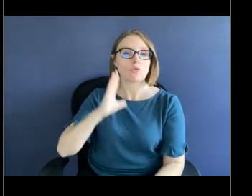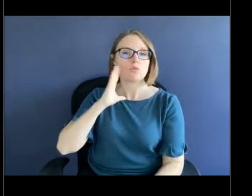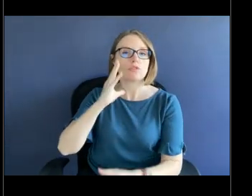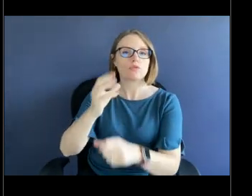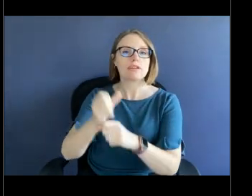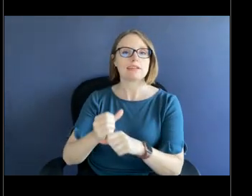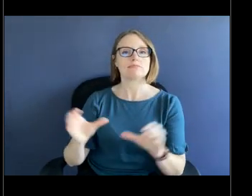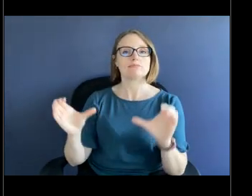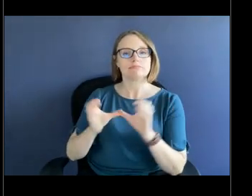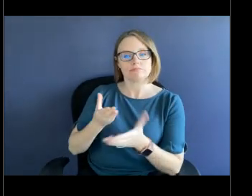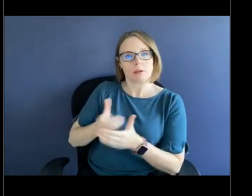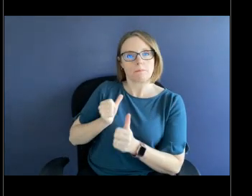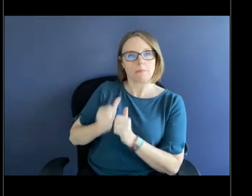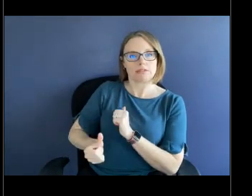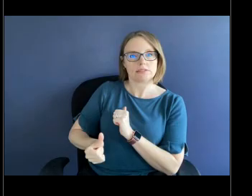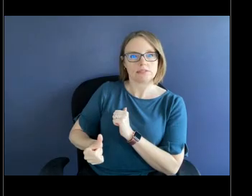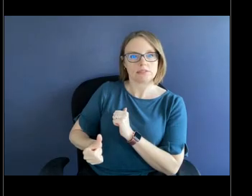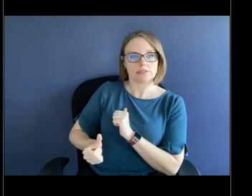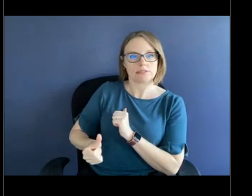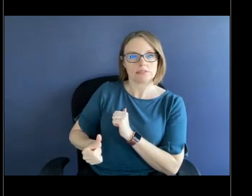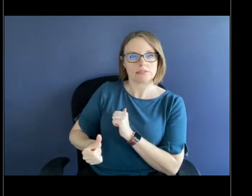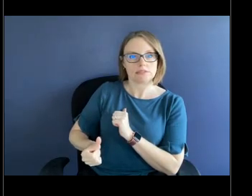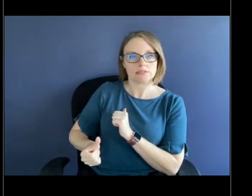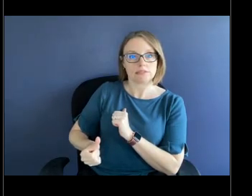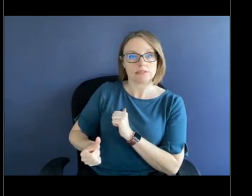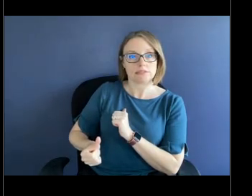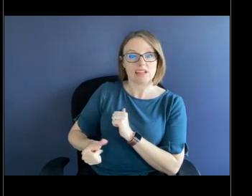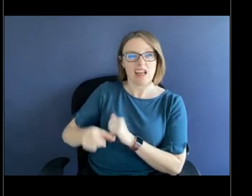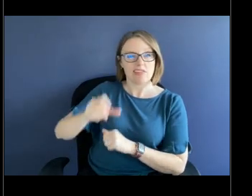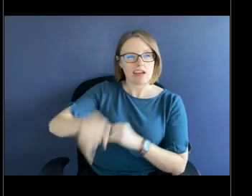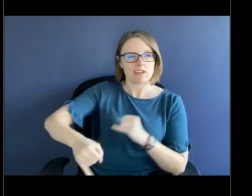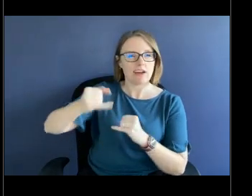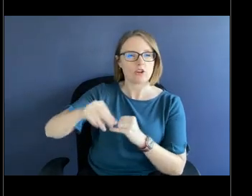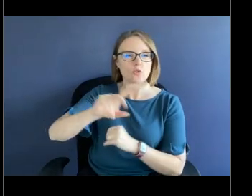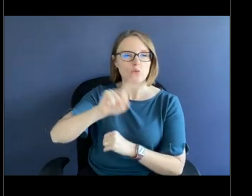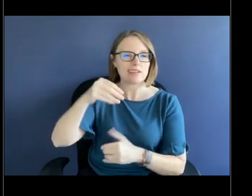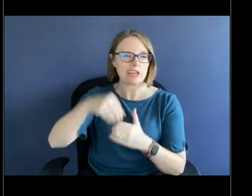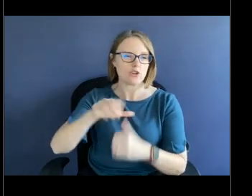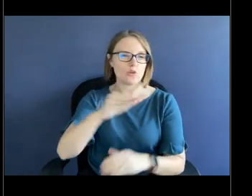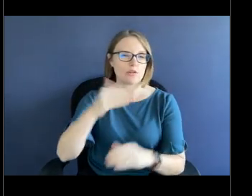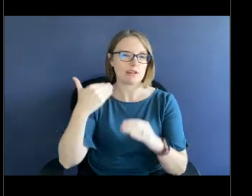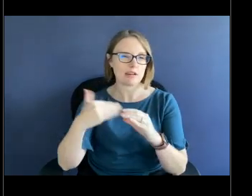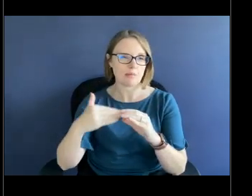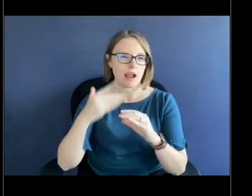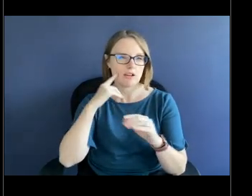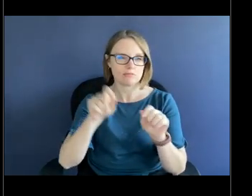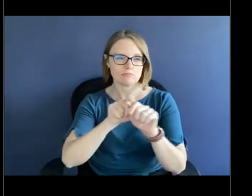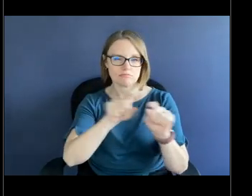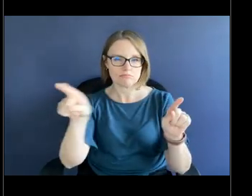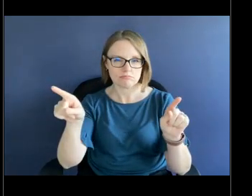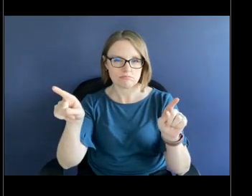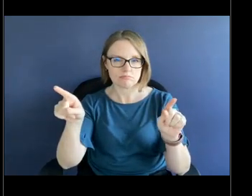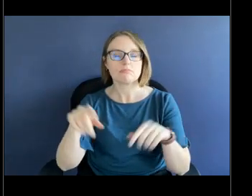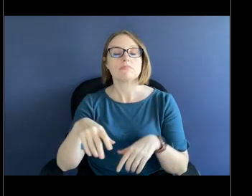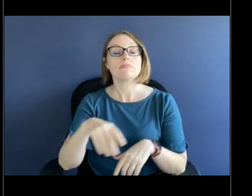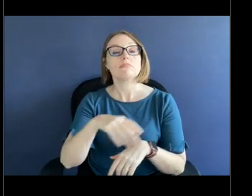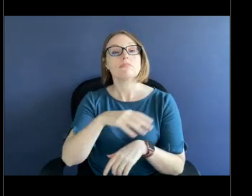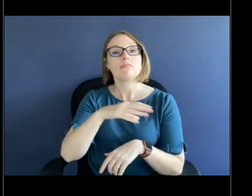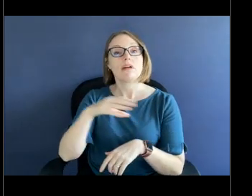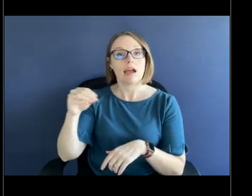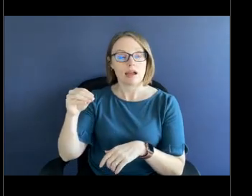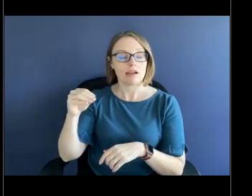passing certificate. The final quiz was in the reminder emails and will be in the email that